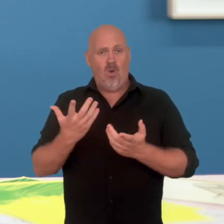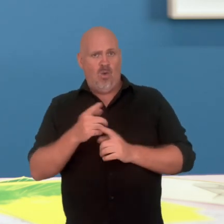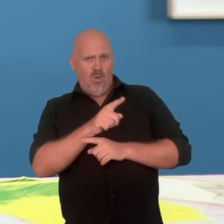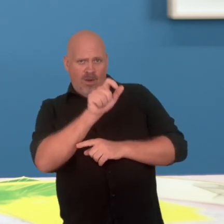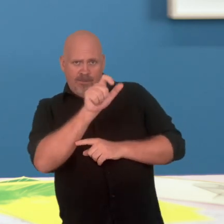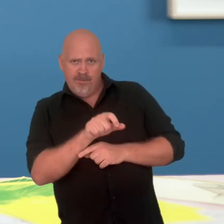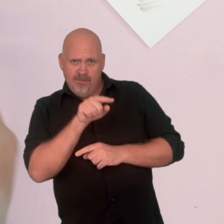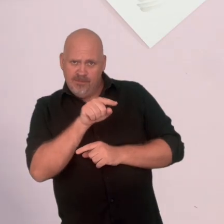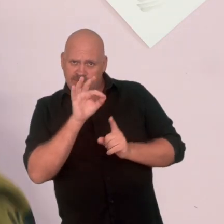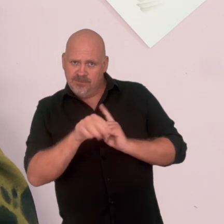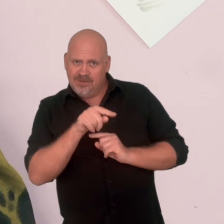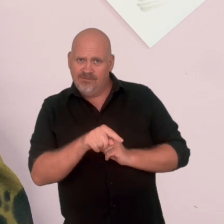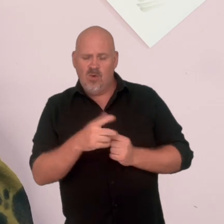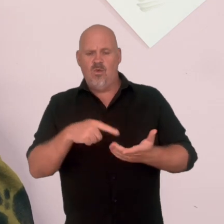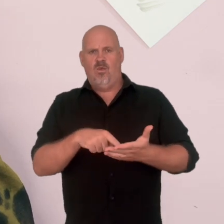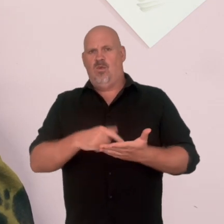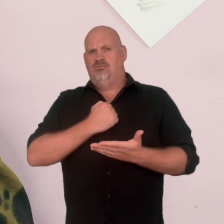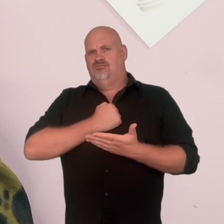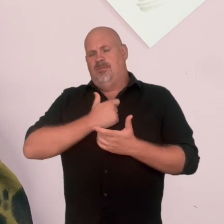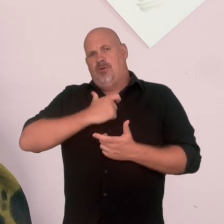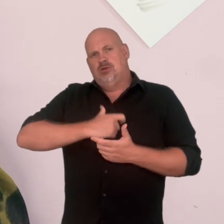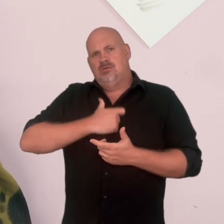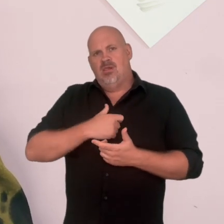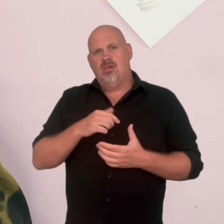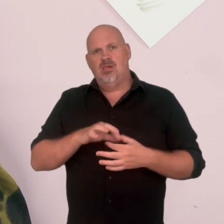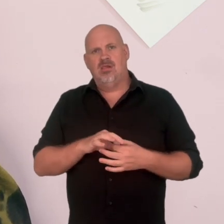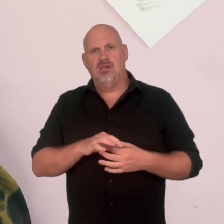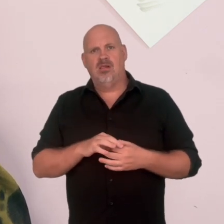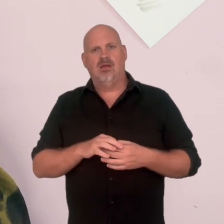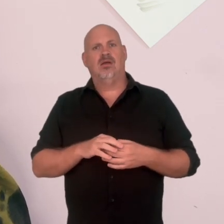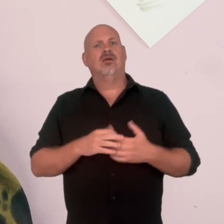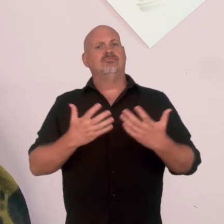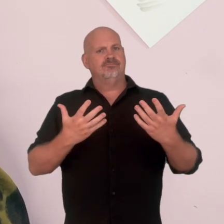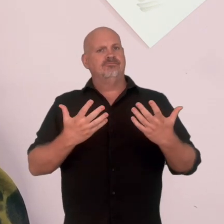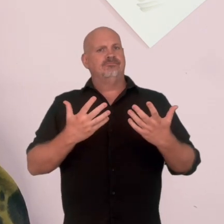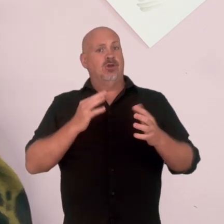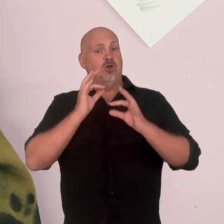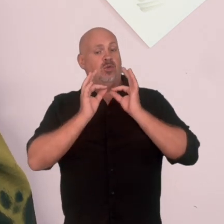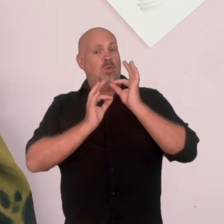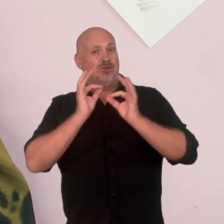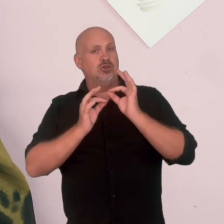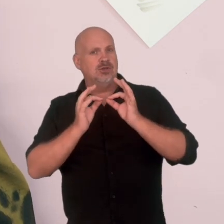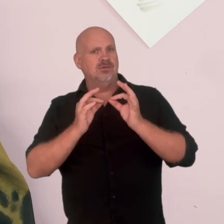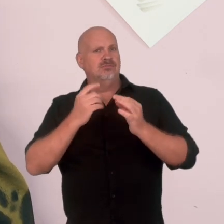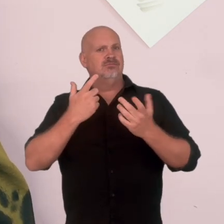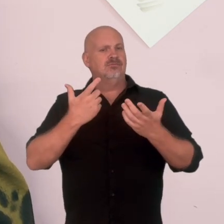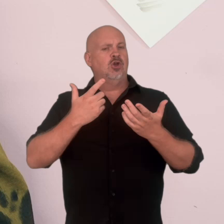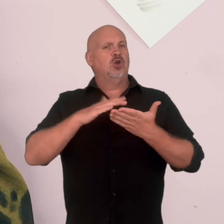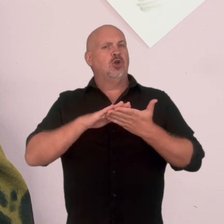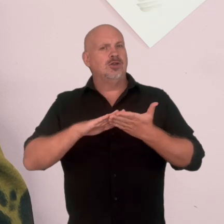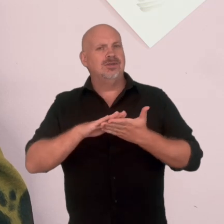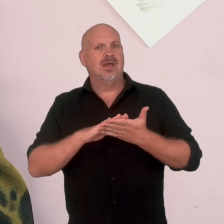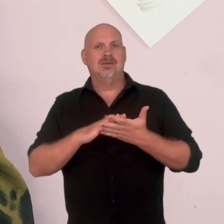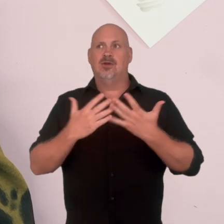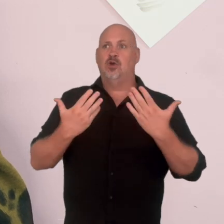something personal to me? And so all of these questions are to do with context, and contemporary art very